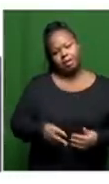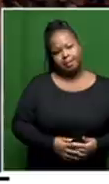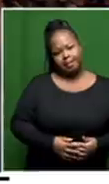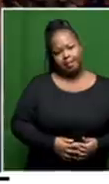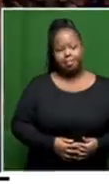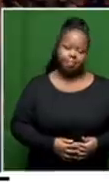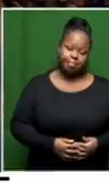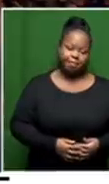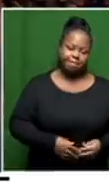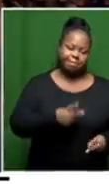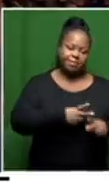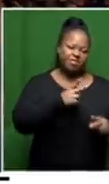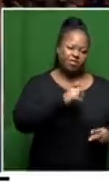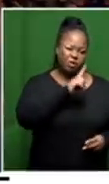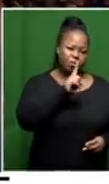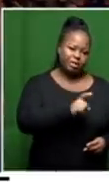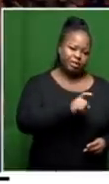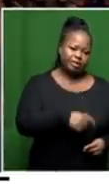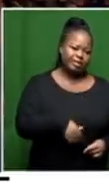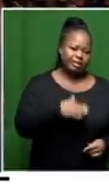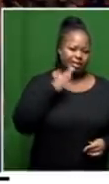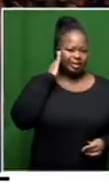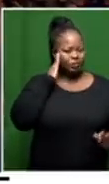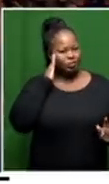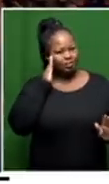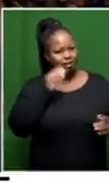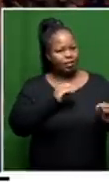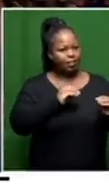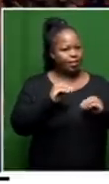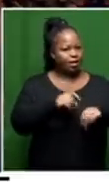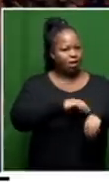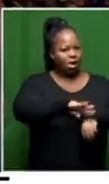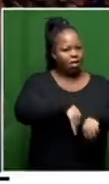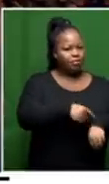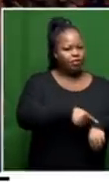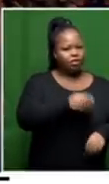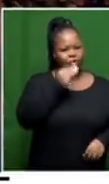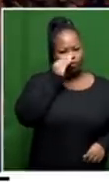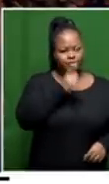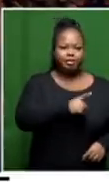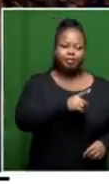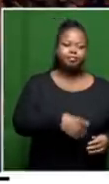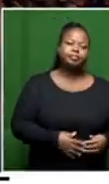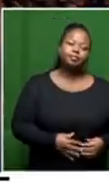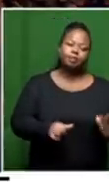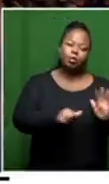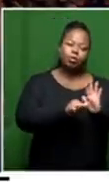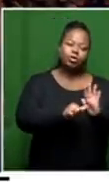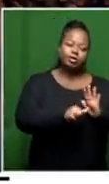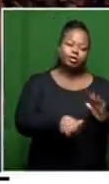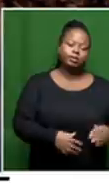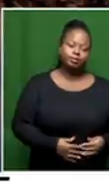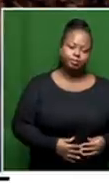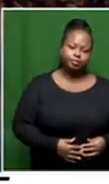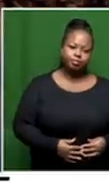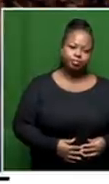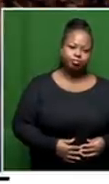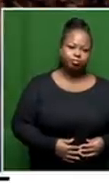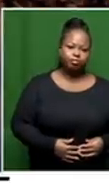My final question, and I know I have stolen a few minutes out of news, I just know because we were struggling to get this on, but an important one. I mean,